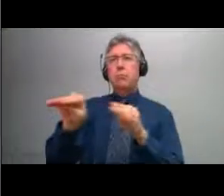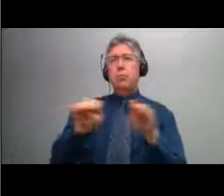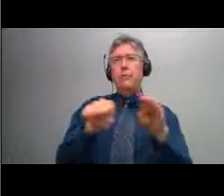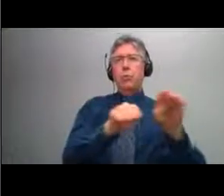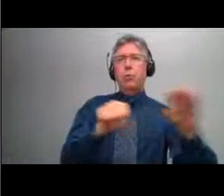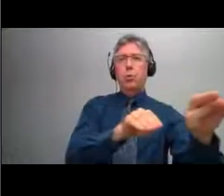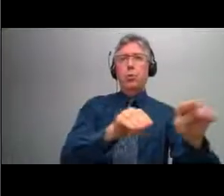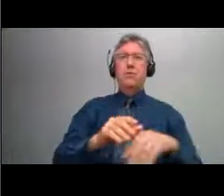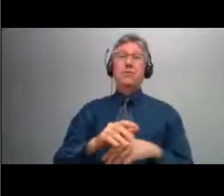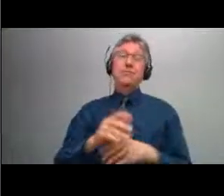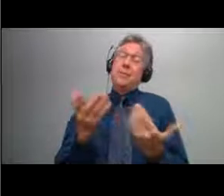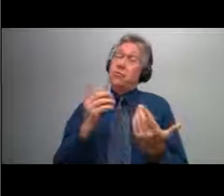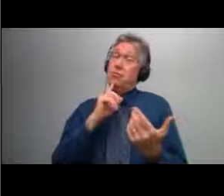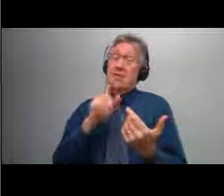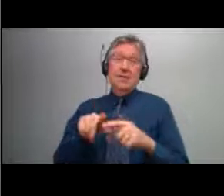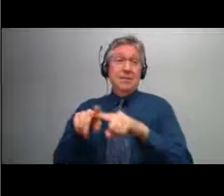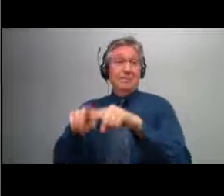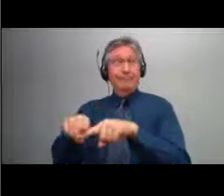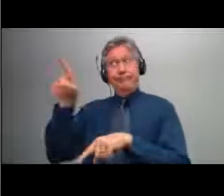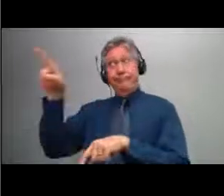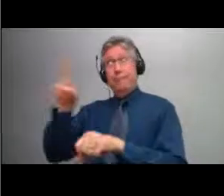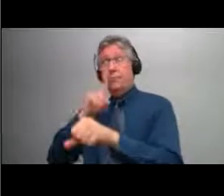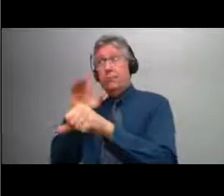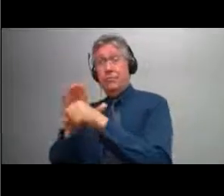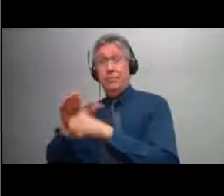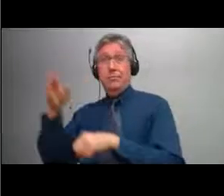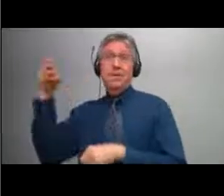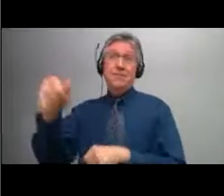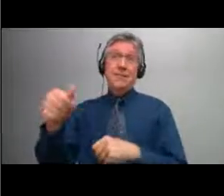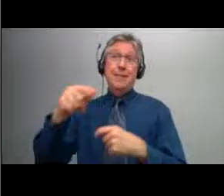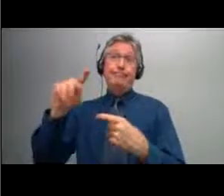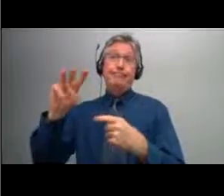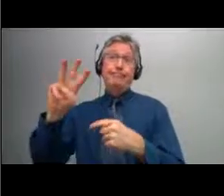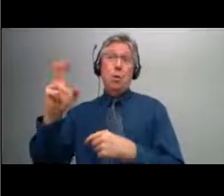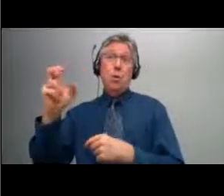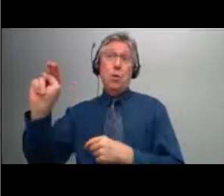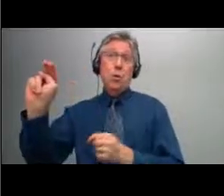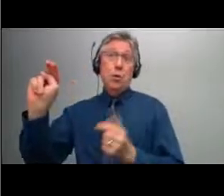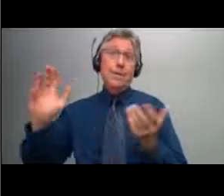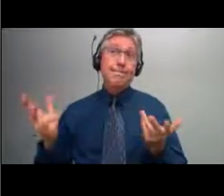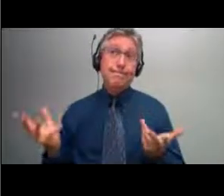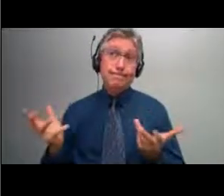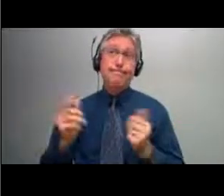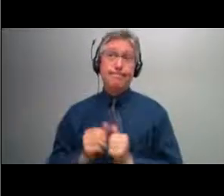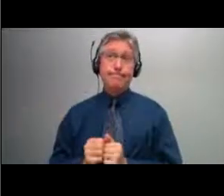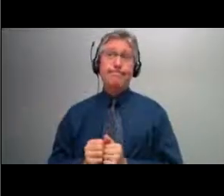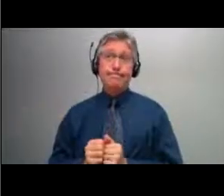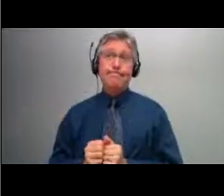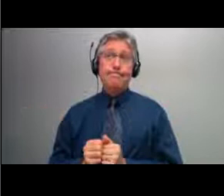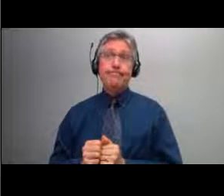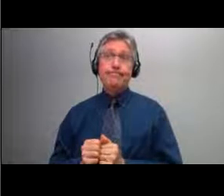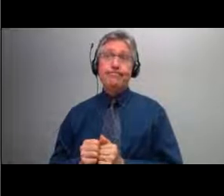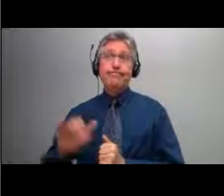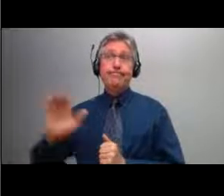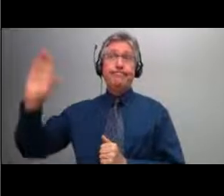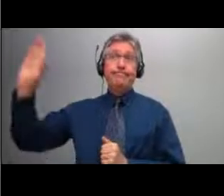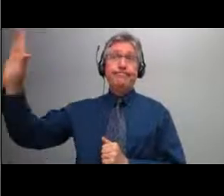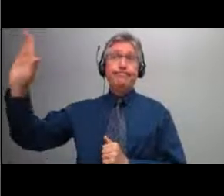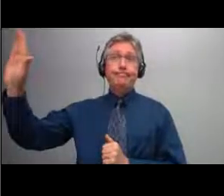depends upon when funding comes in place for the